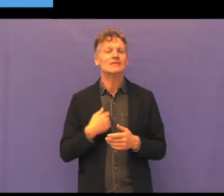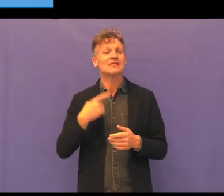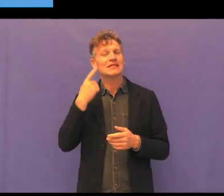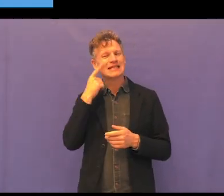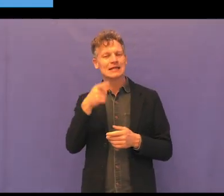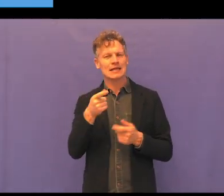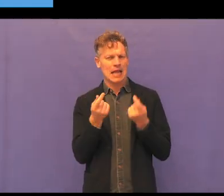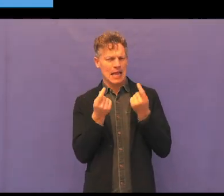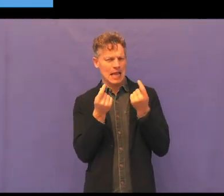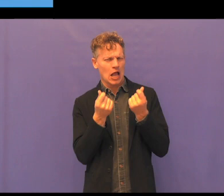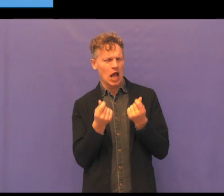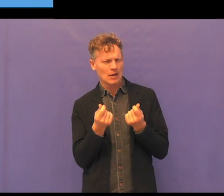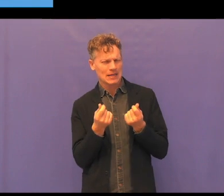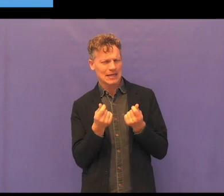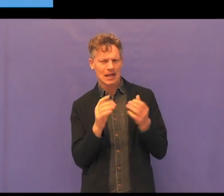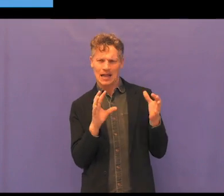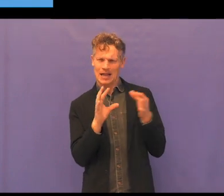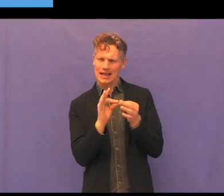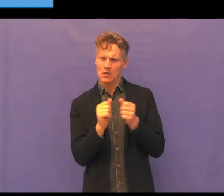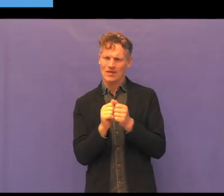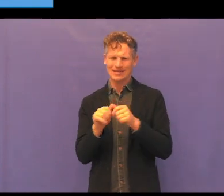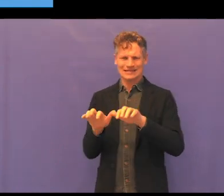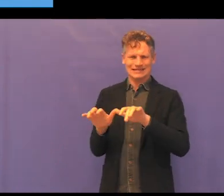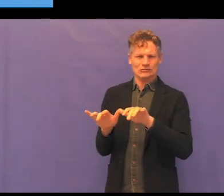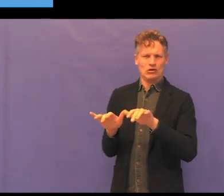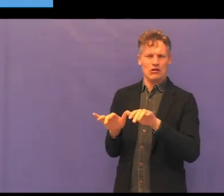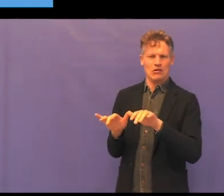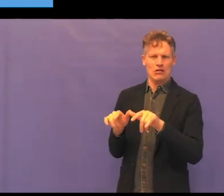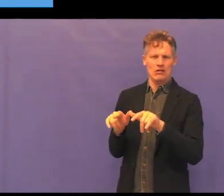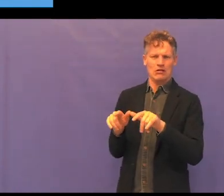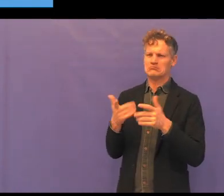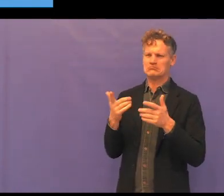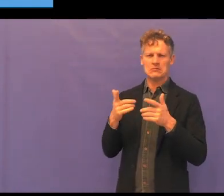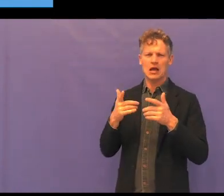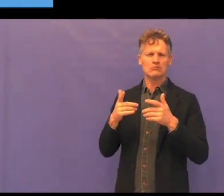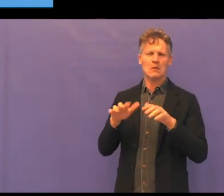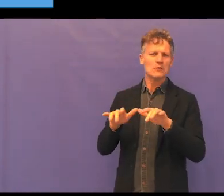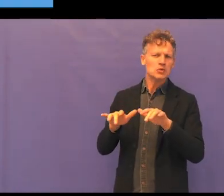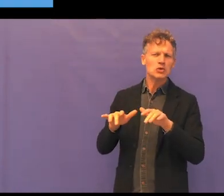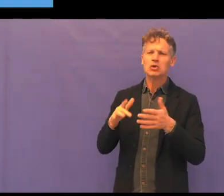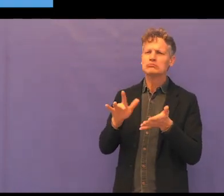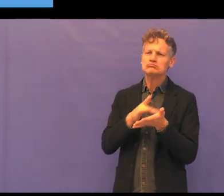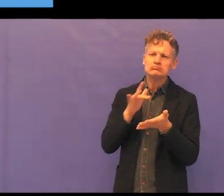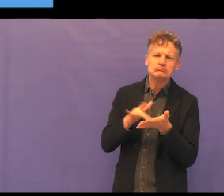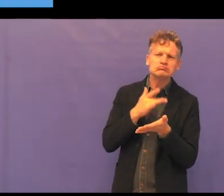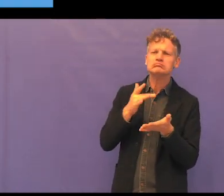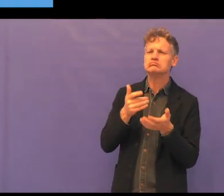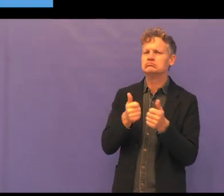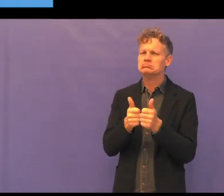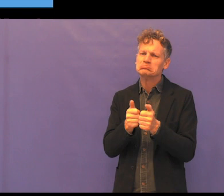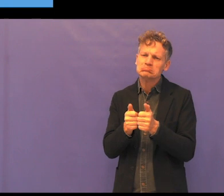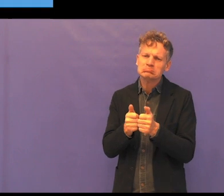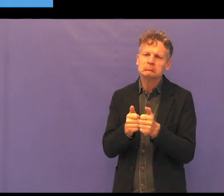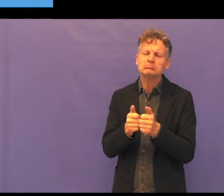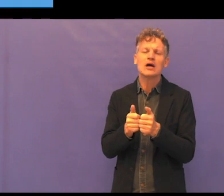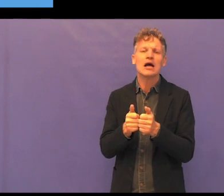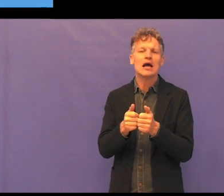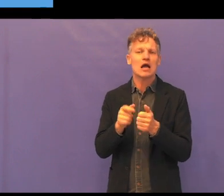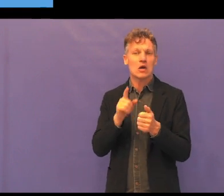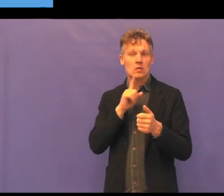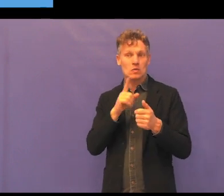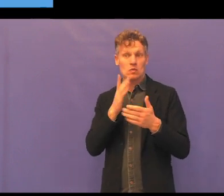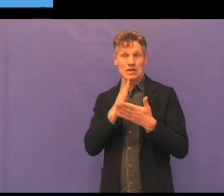machine-driven thing, is underpinned by a plethora of workers working globally, often in very